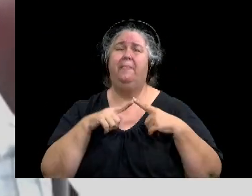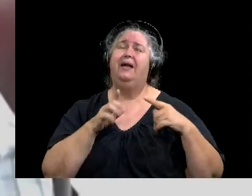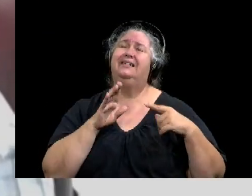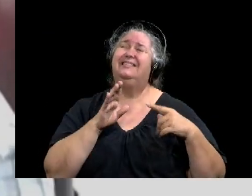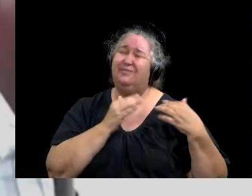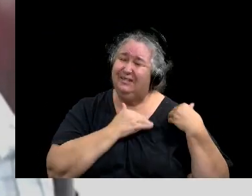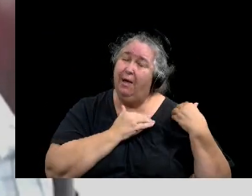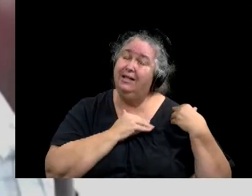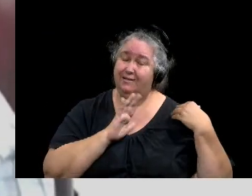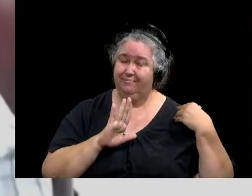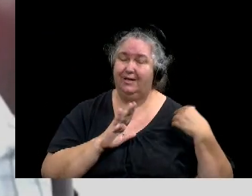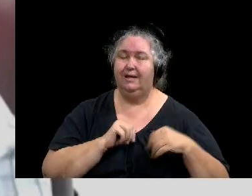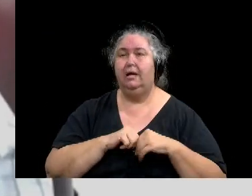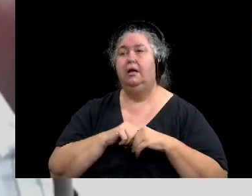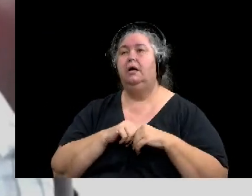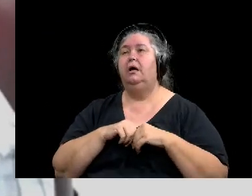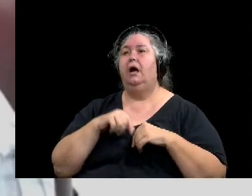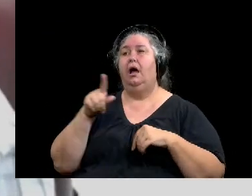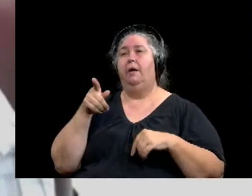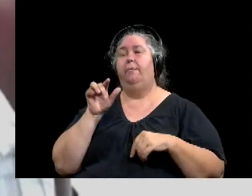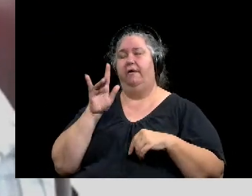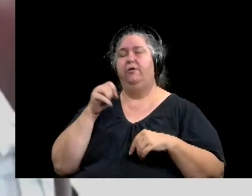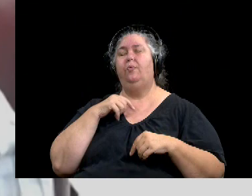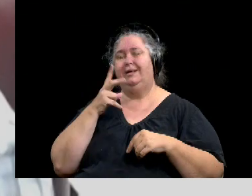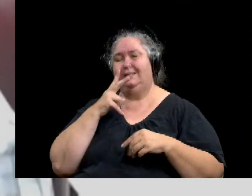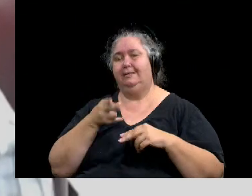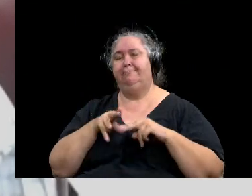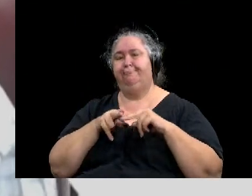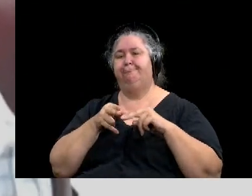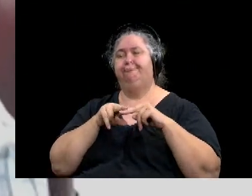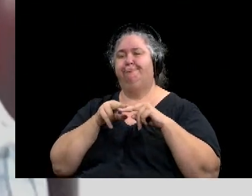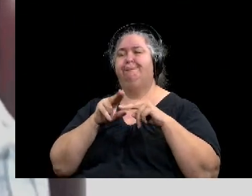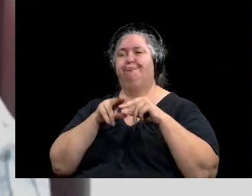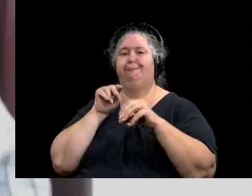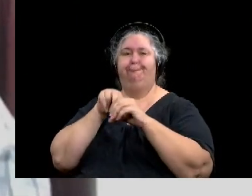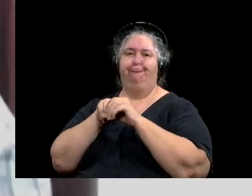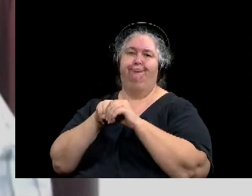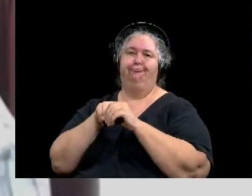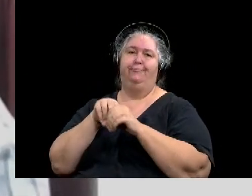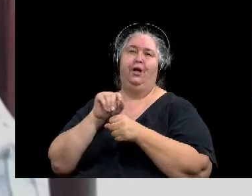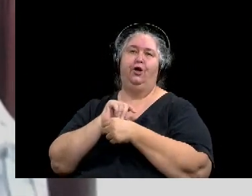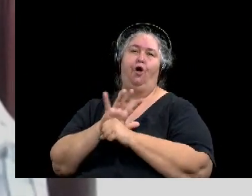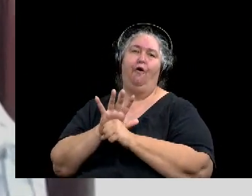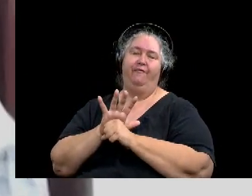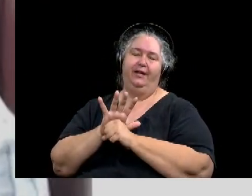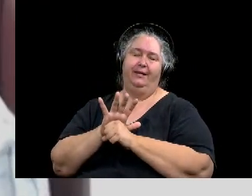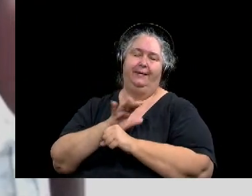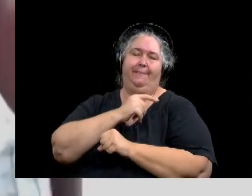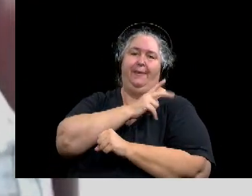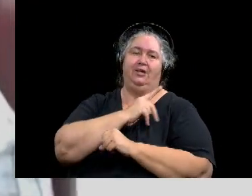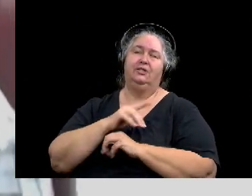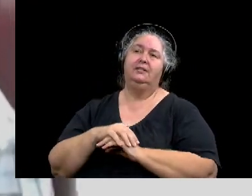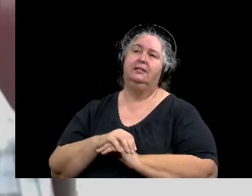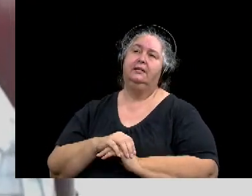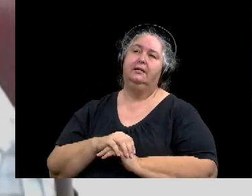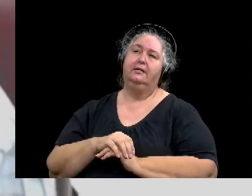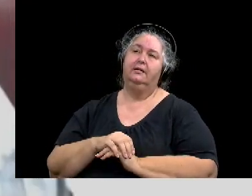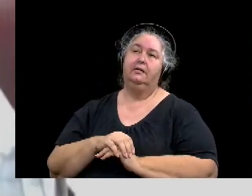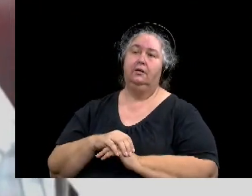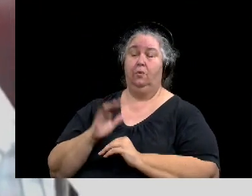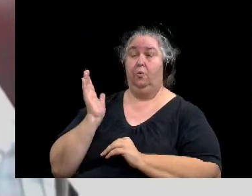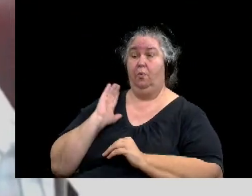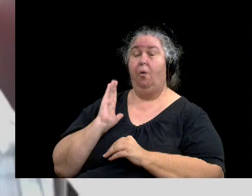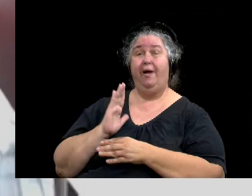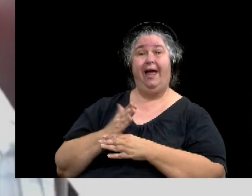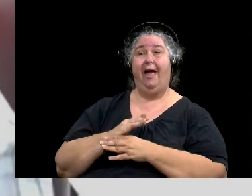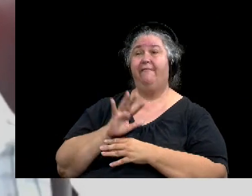Ascension Providence, we continue to see a steady increase in the number of hospitalized COVID-19 patients. We've averaged in the low 50s over the last